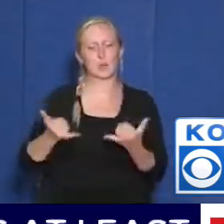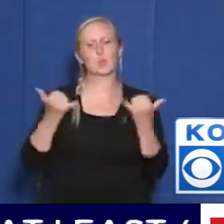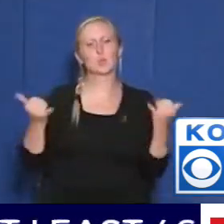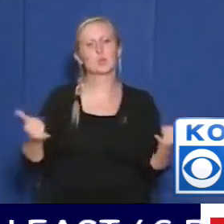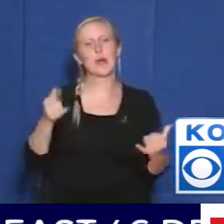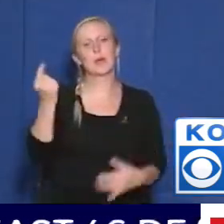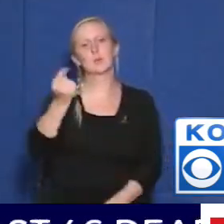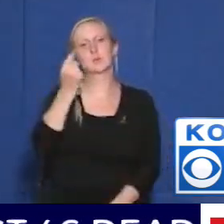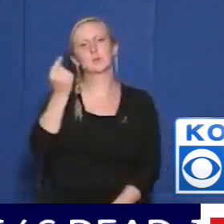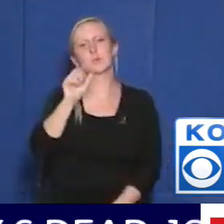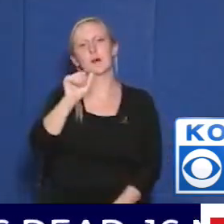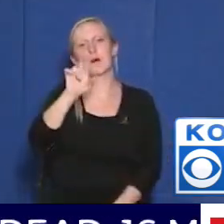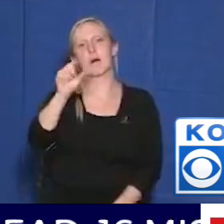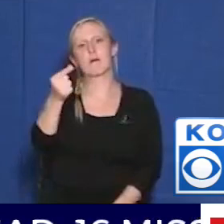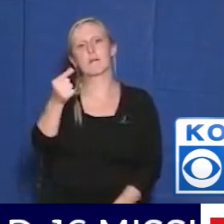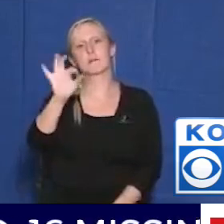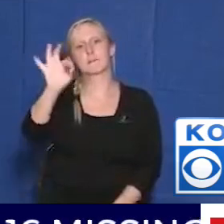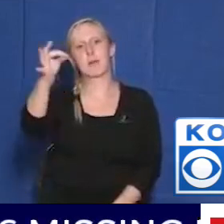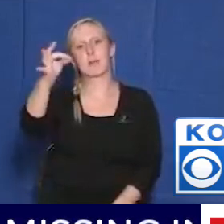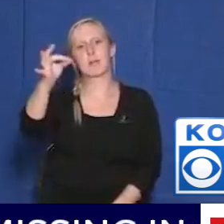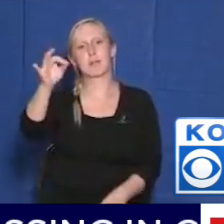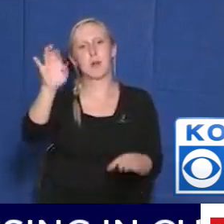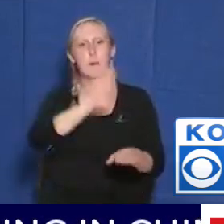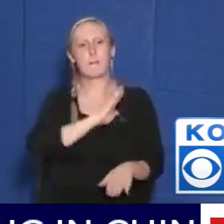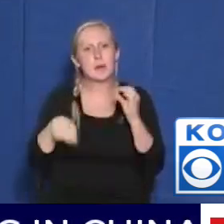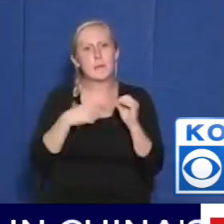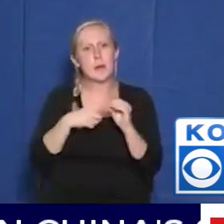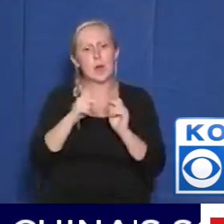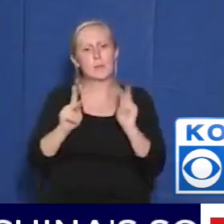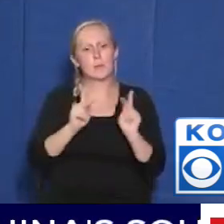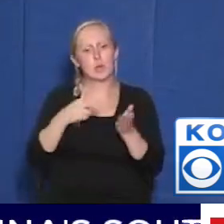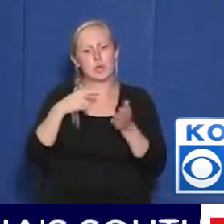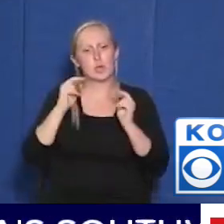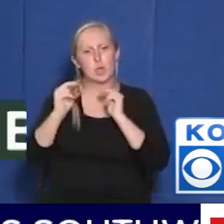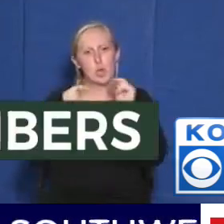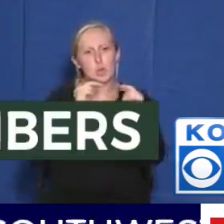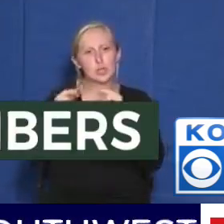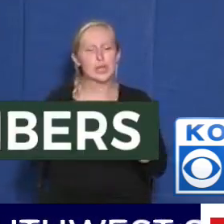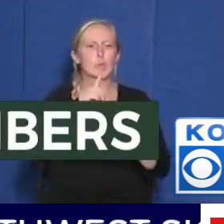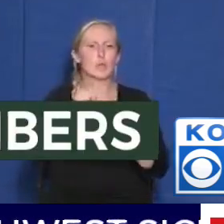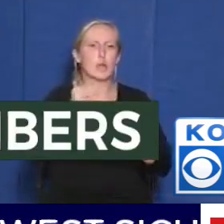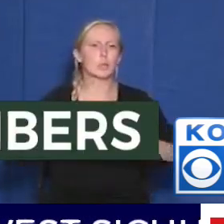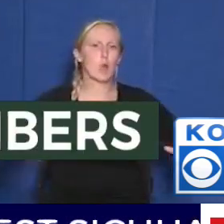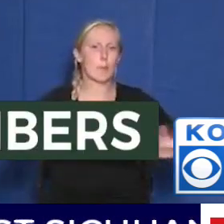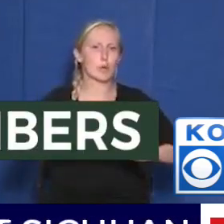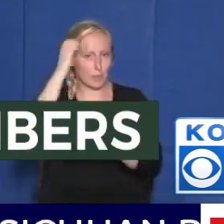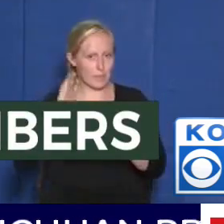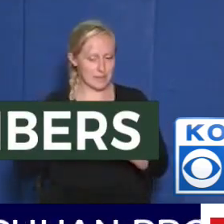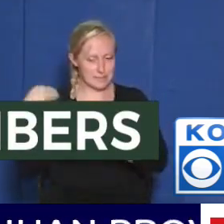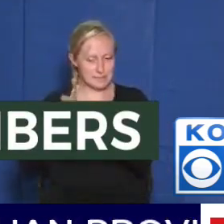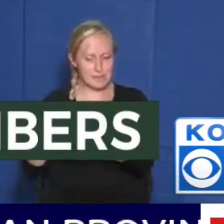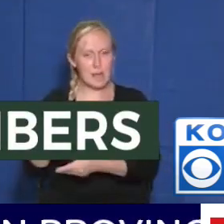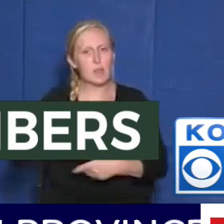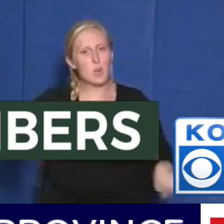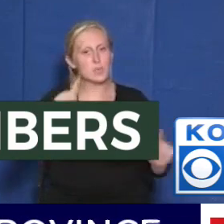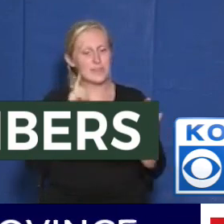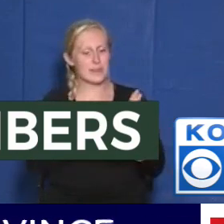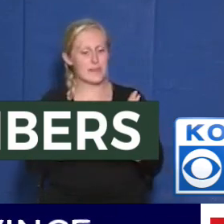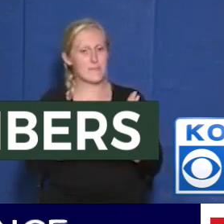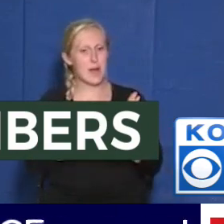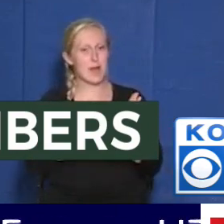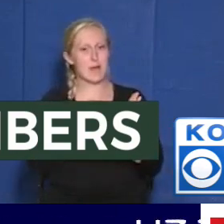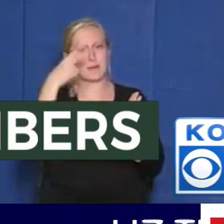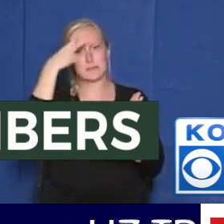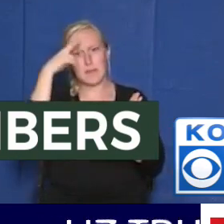Marion County Clerk's Office published the petitions that were filed last month. Those petitions are focused on Ashley Carson Cottingham, Osvaldo